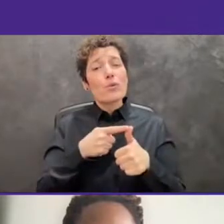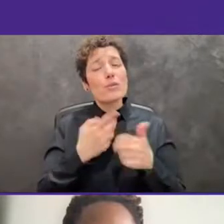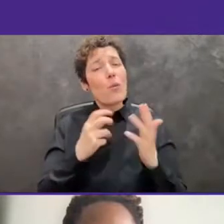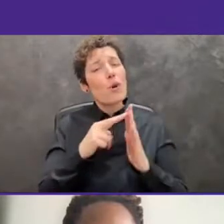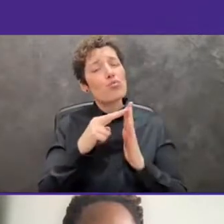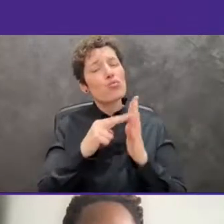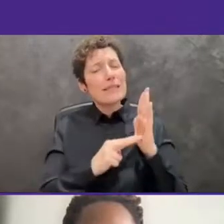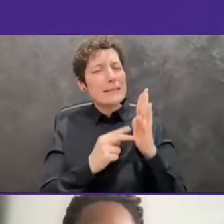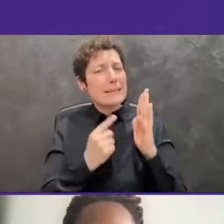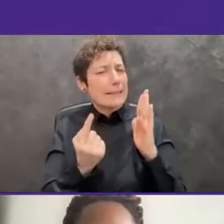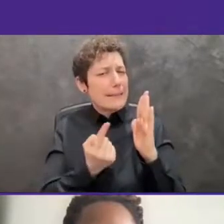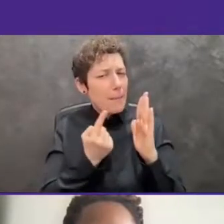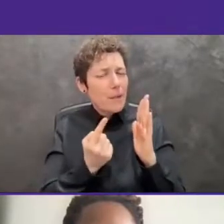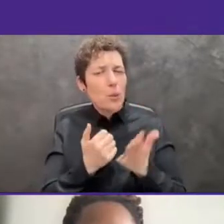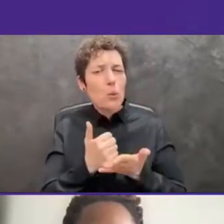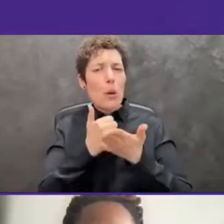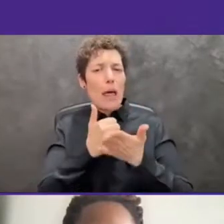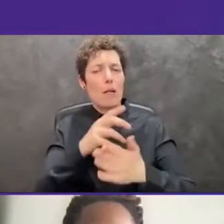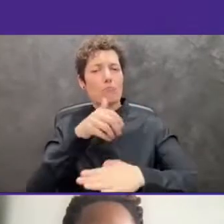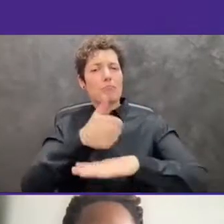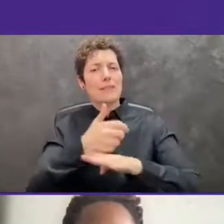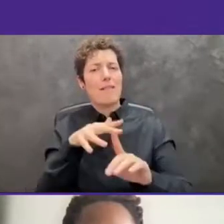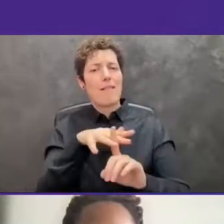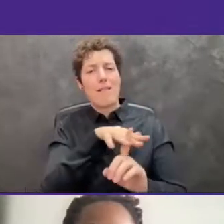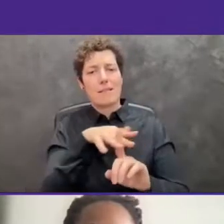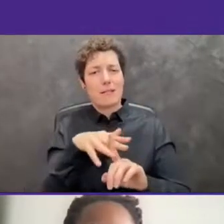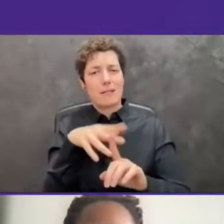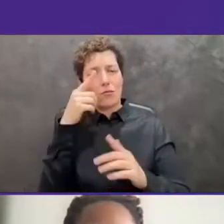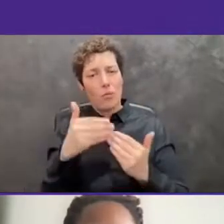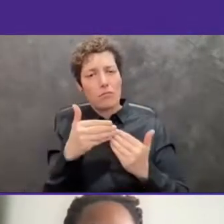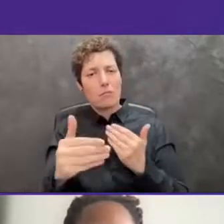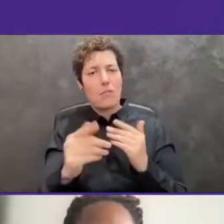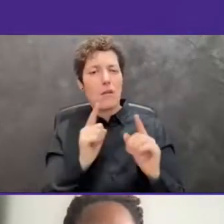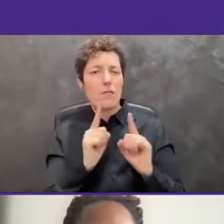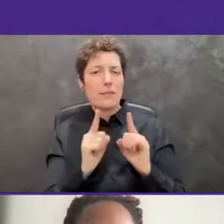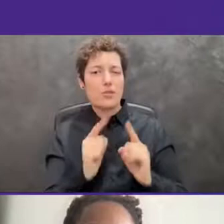to kind of give context to our conversation today.